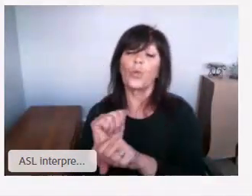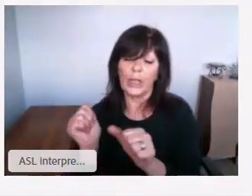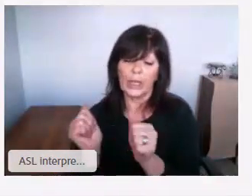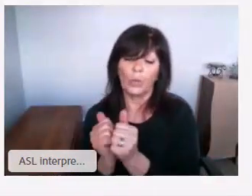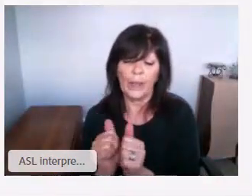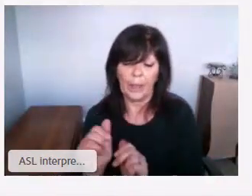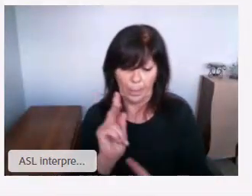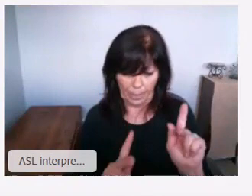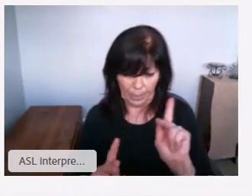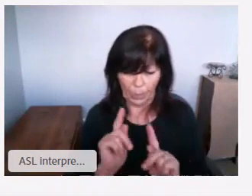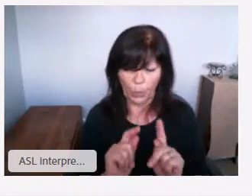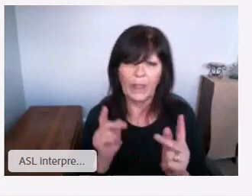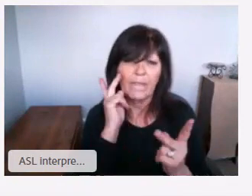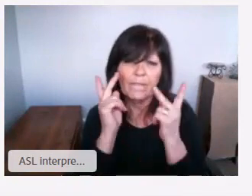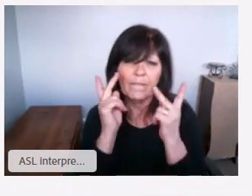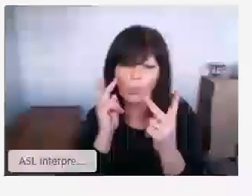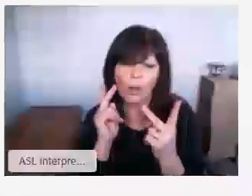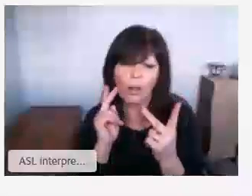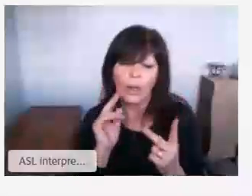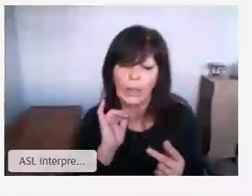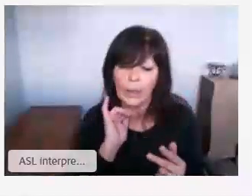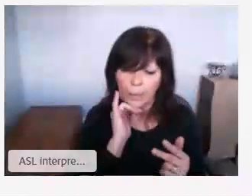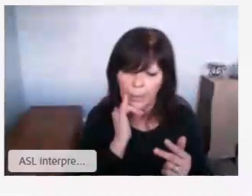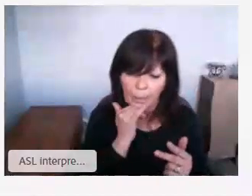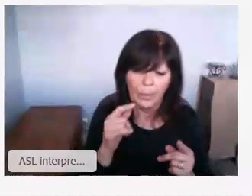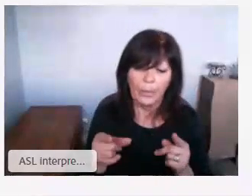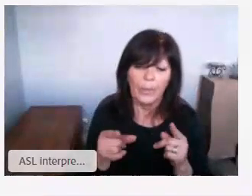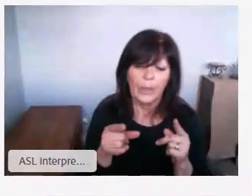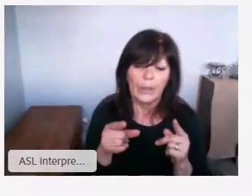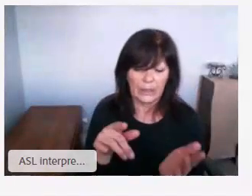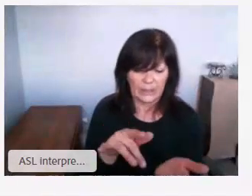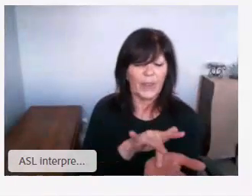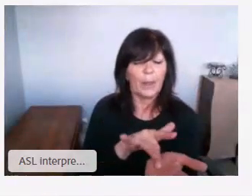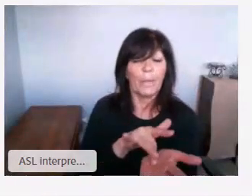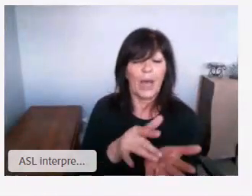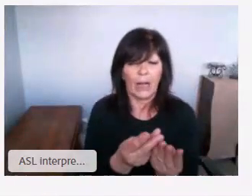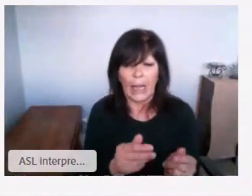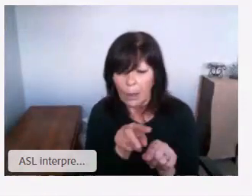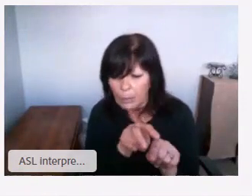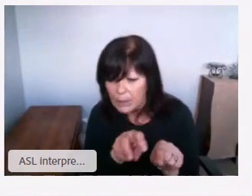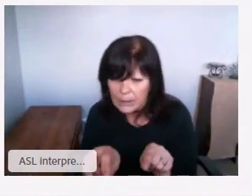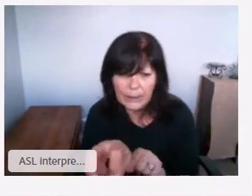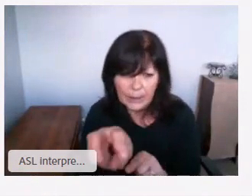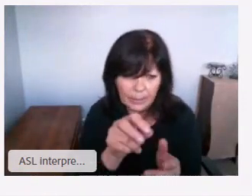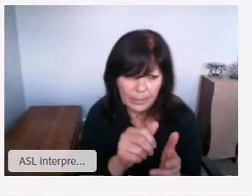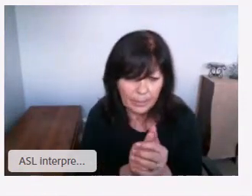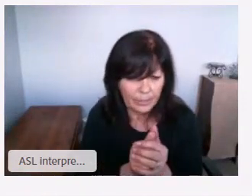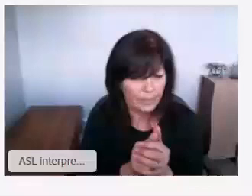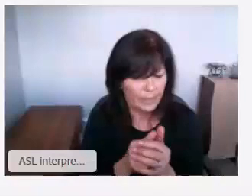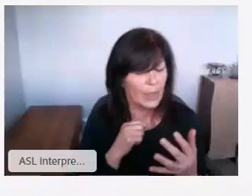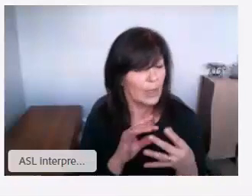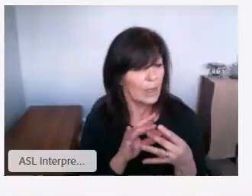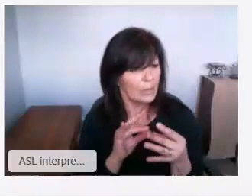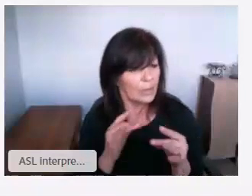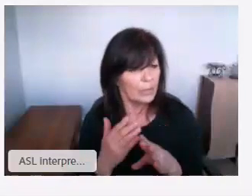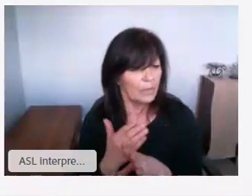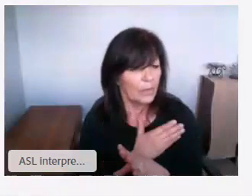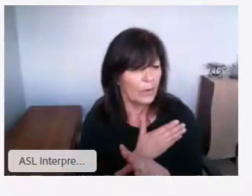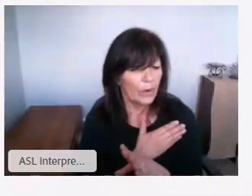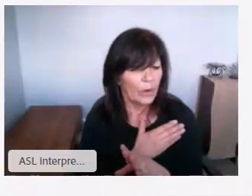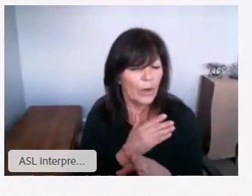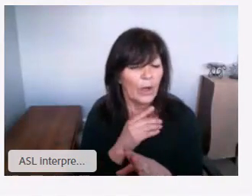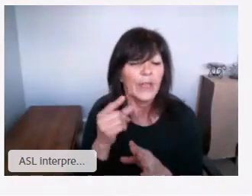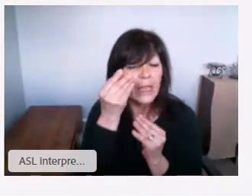individuals with visual impairments adjacent to the medical campus and across from Summer Best Station. I mentioned before the two travel information